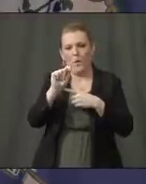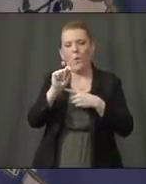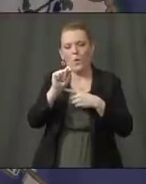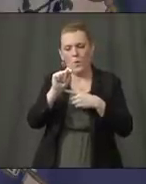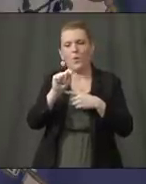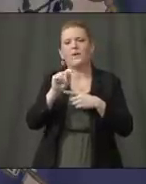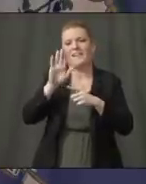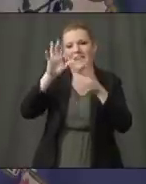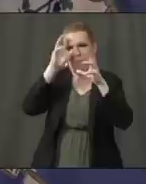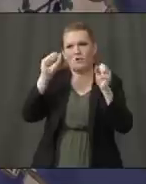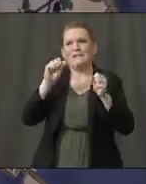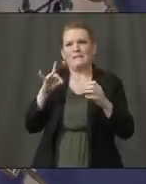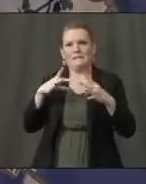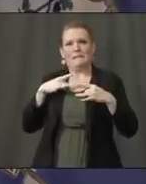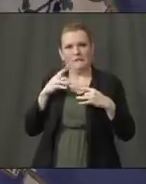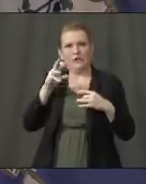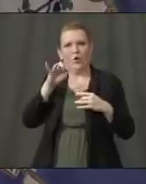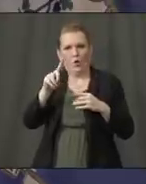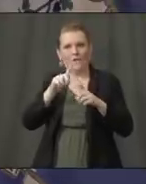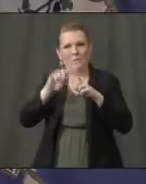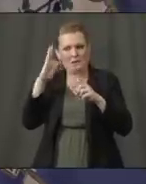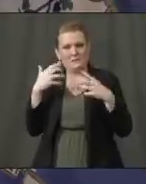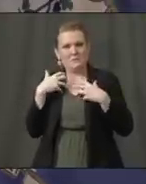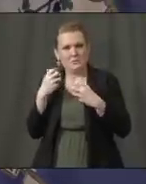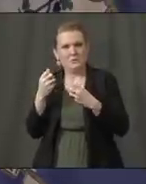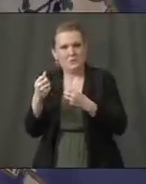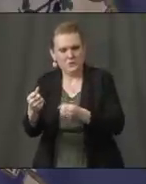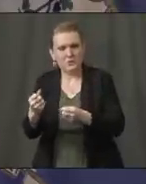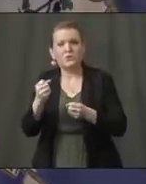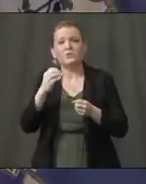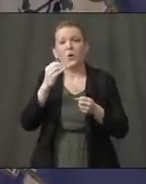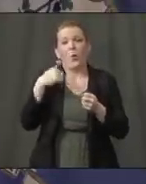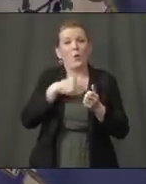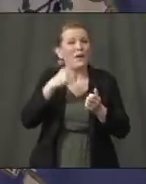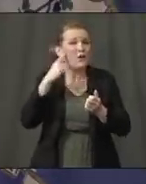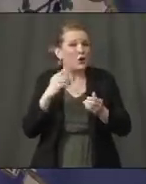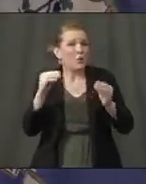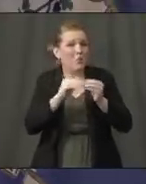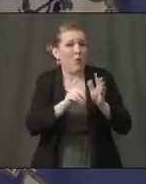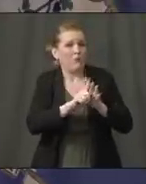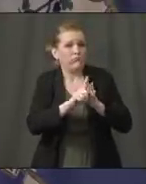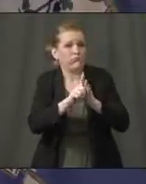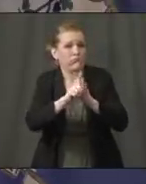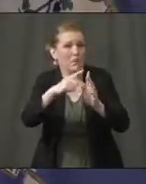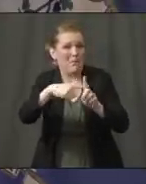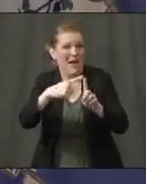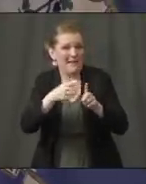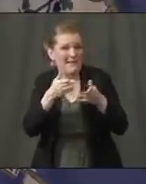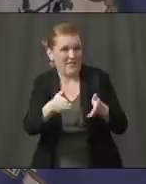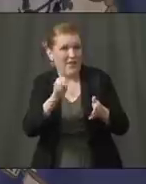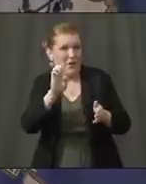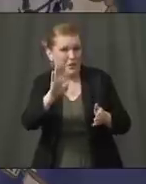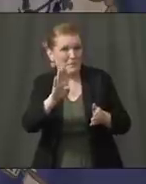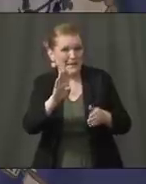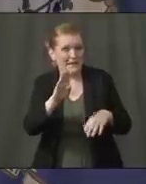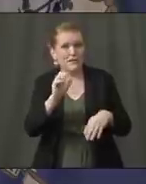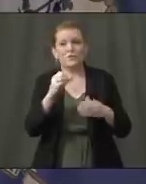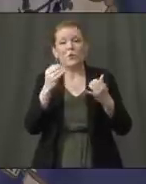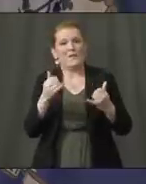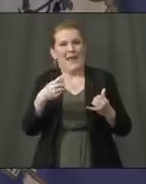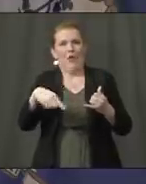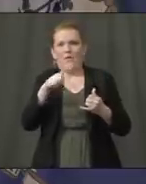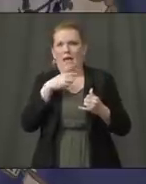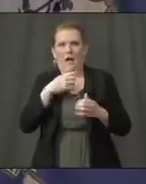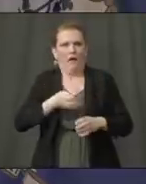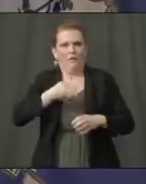a break in between so they can clean everything down. They're ramping up in the thermometers, ramping up in the testing. Those are areas,